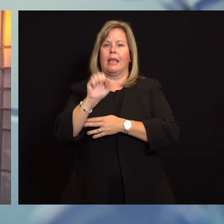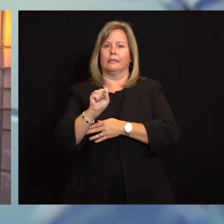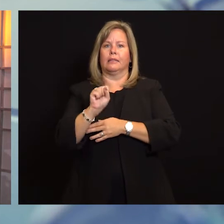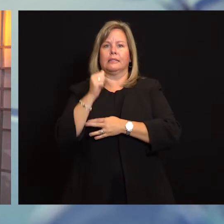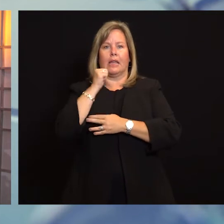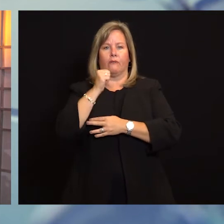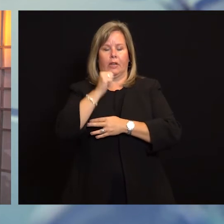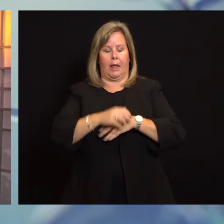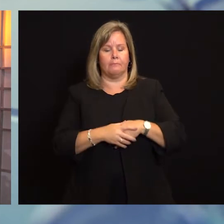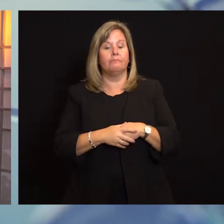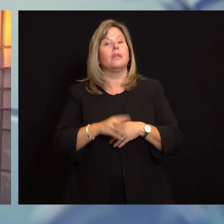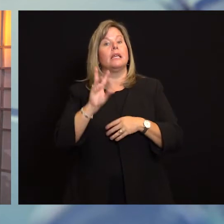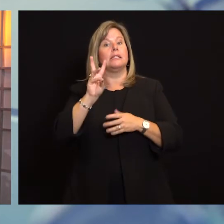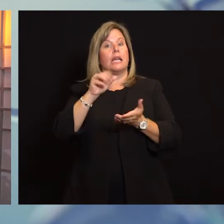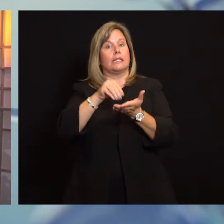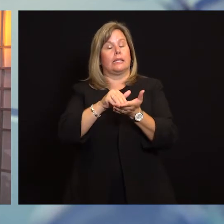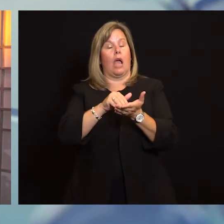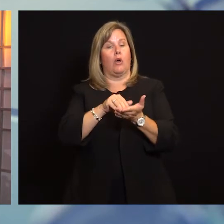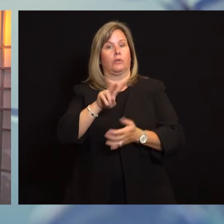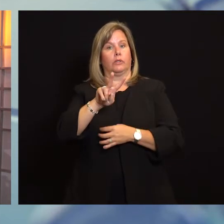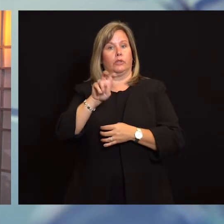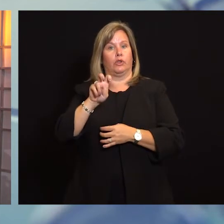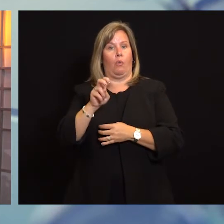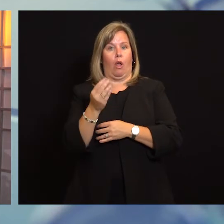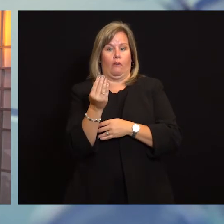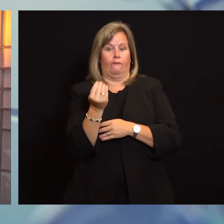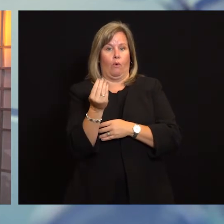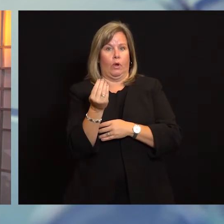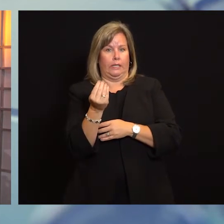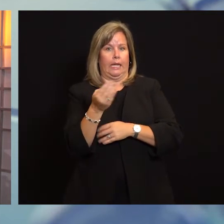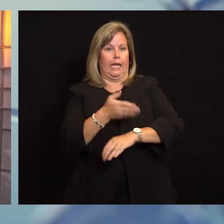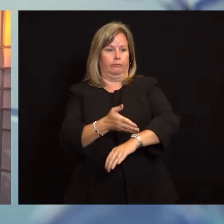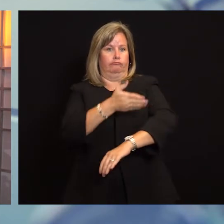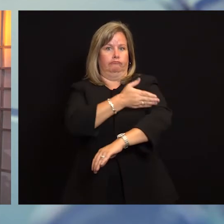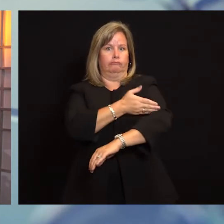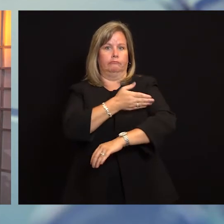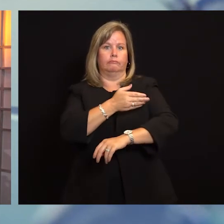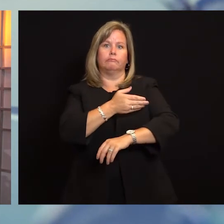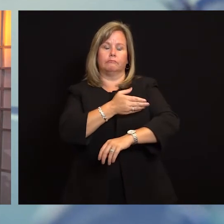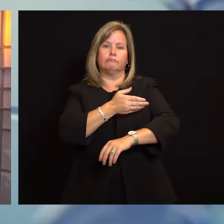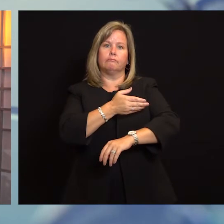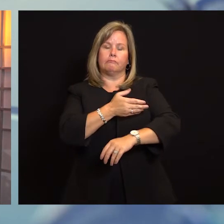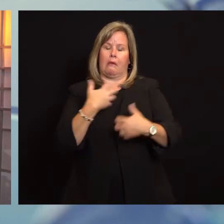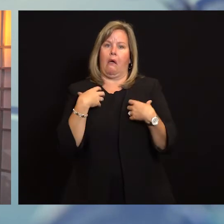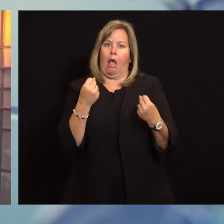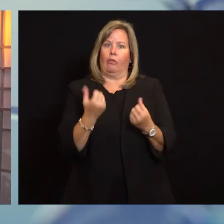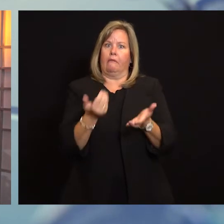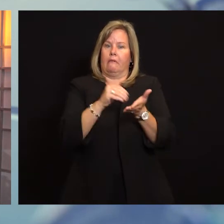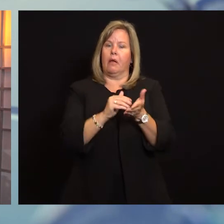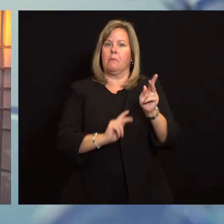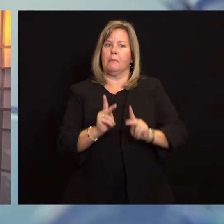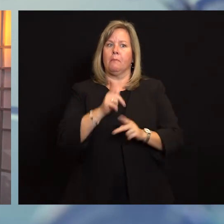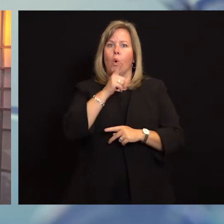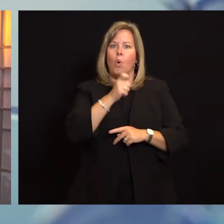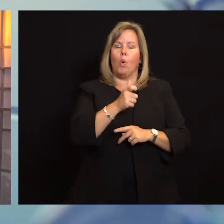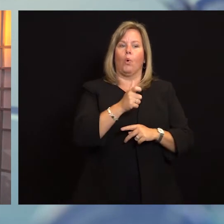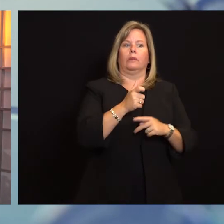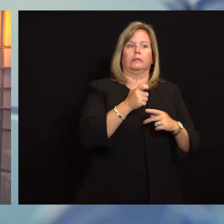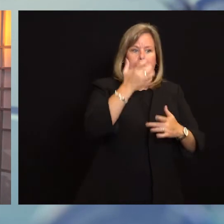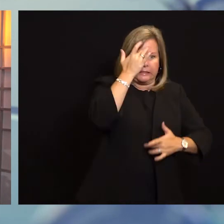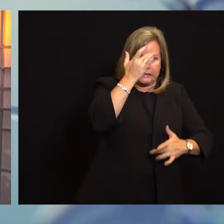at 6,214 recoveries of those total 7,448 cases.